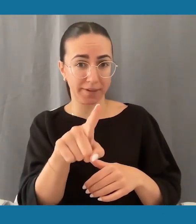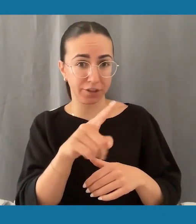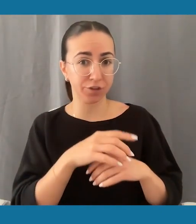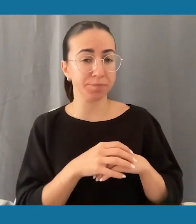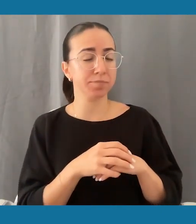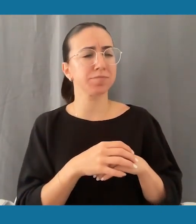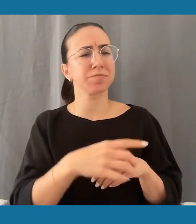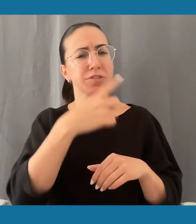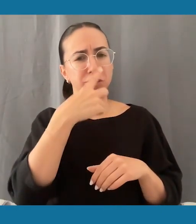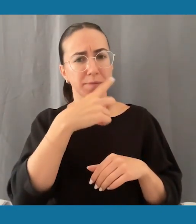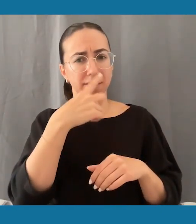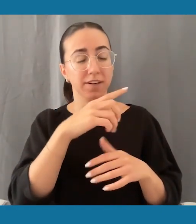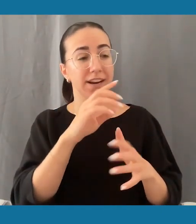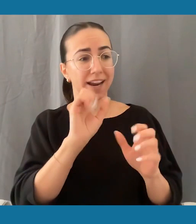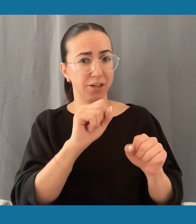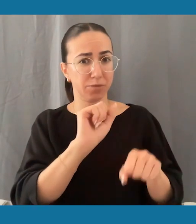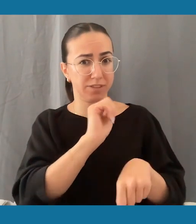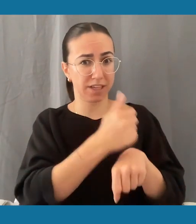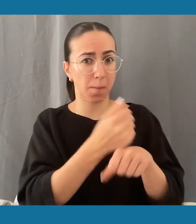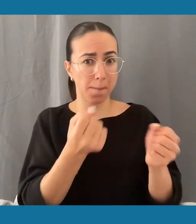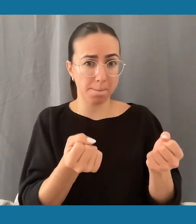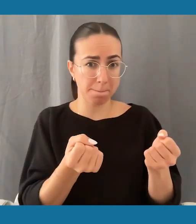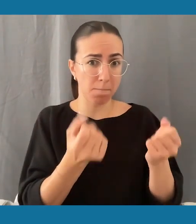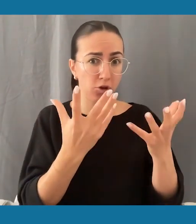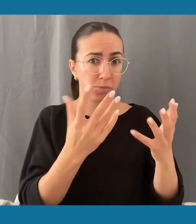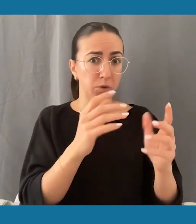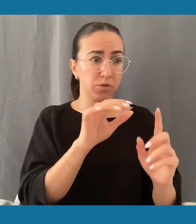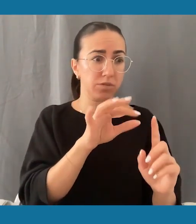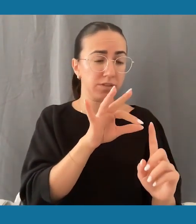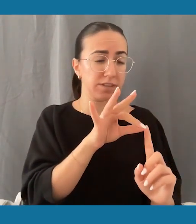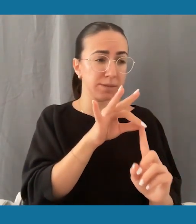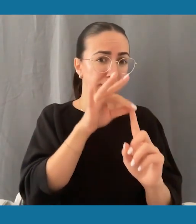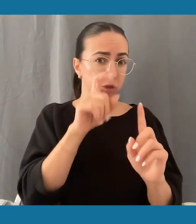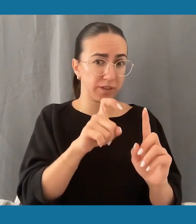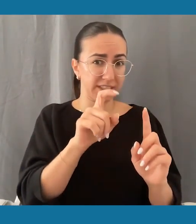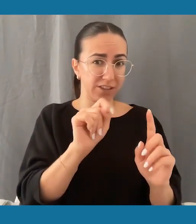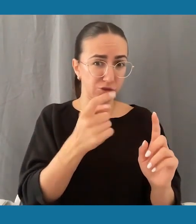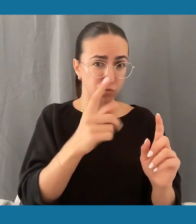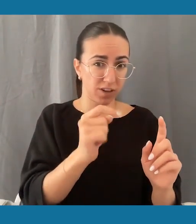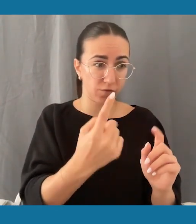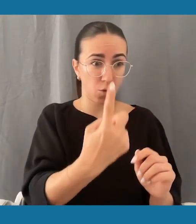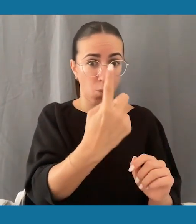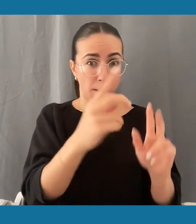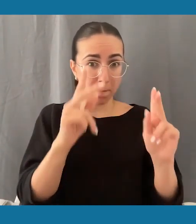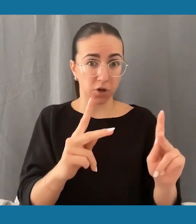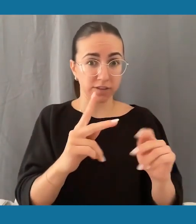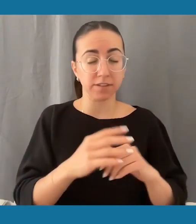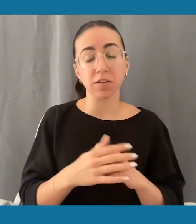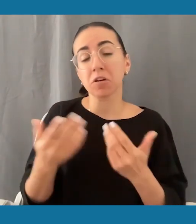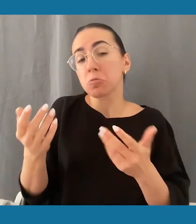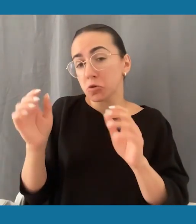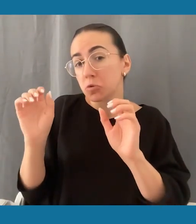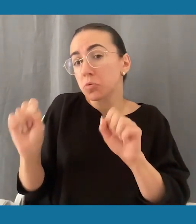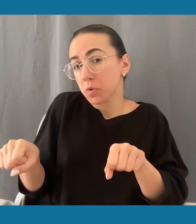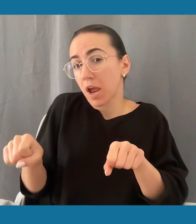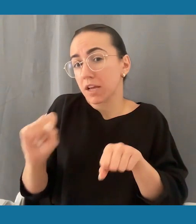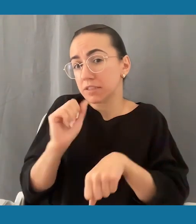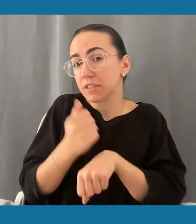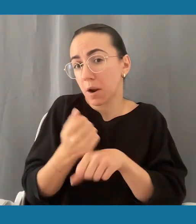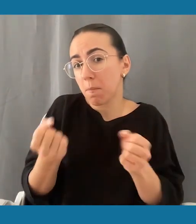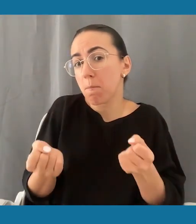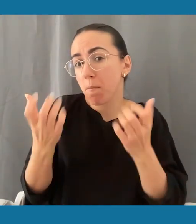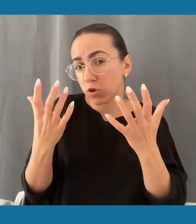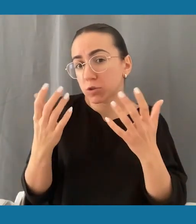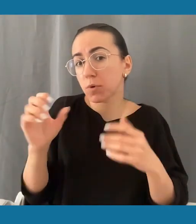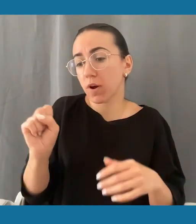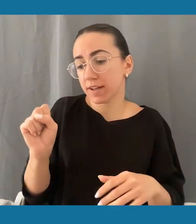set up multiple special needs trusts for one individual? You may set up multiple special needs trusts